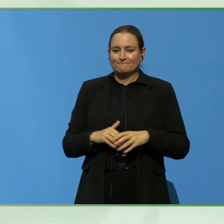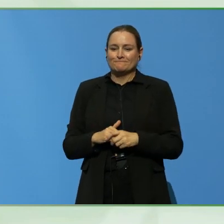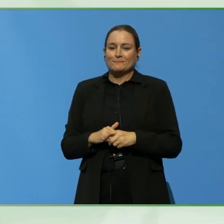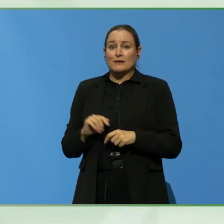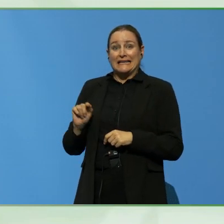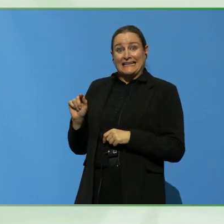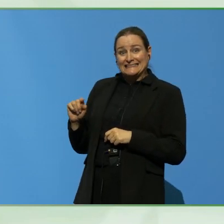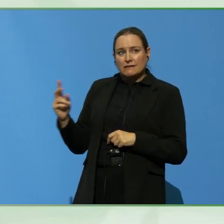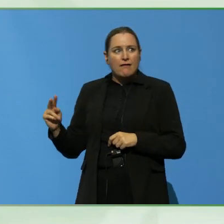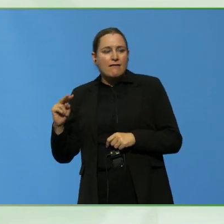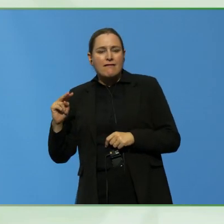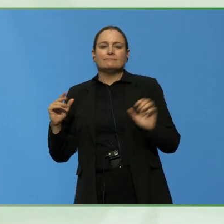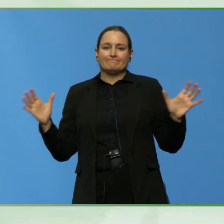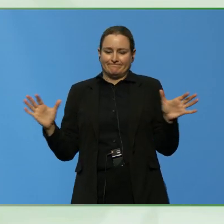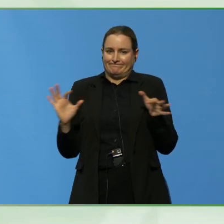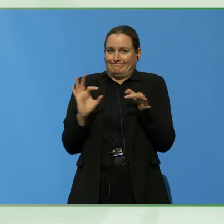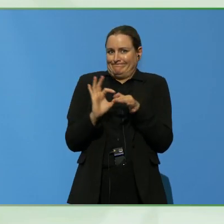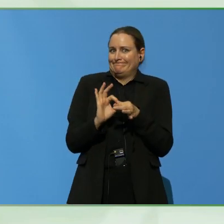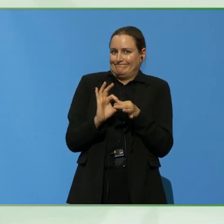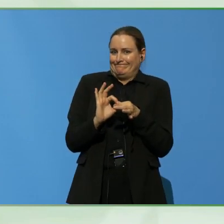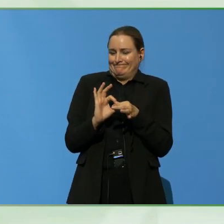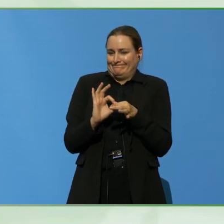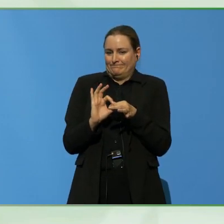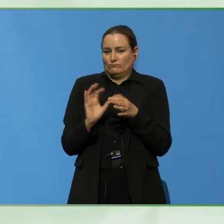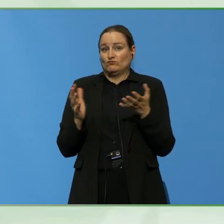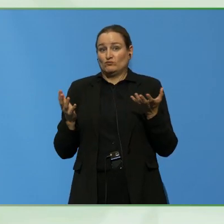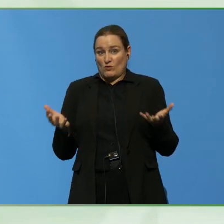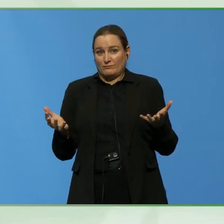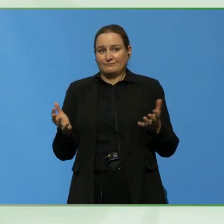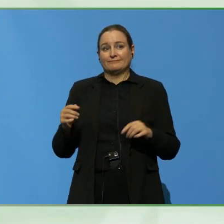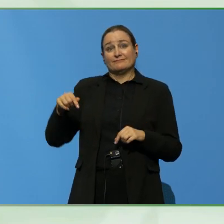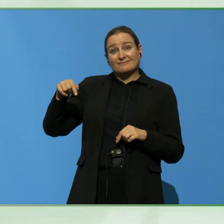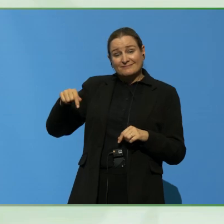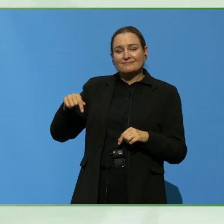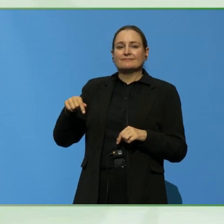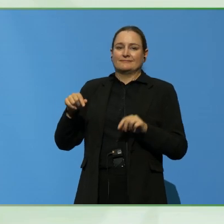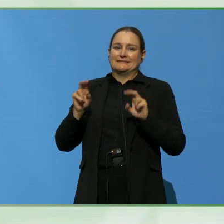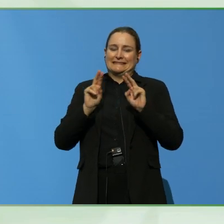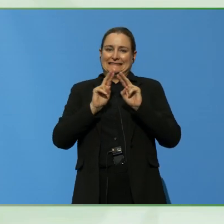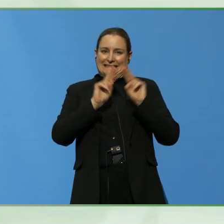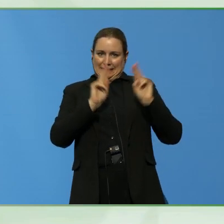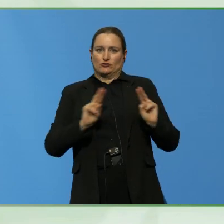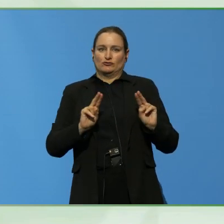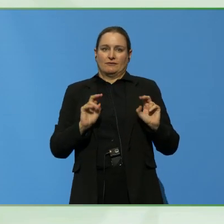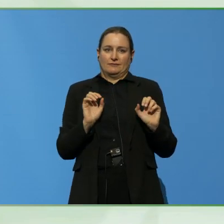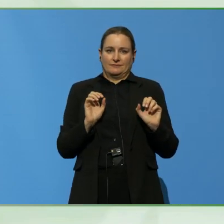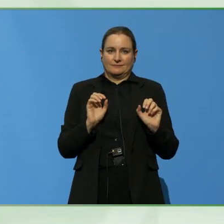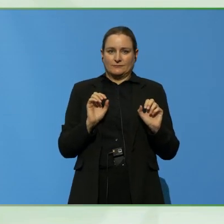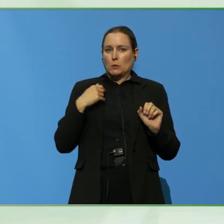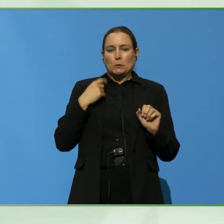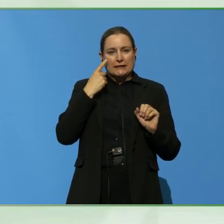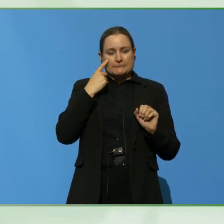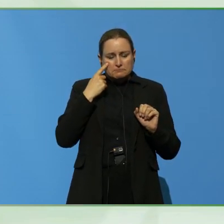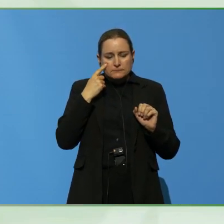us. First of all, it's for international, through an international approach. We